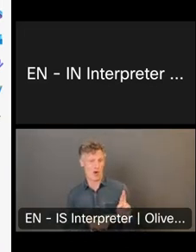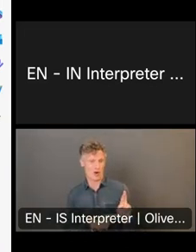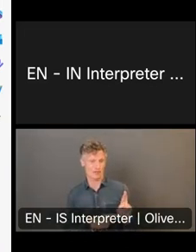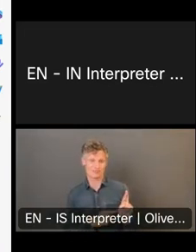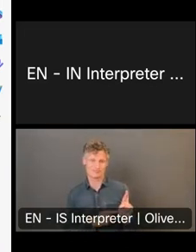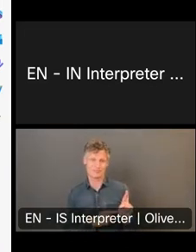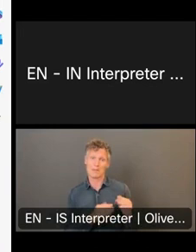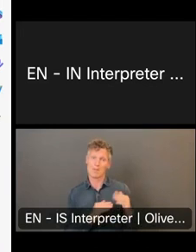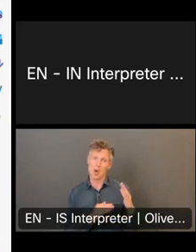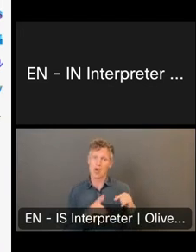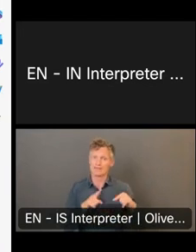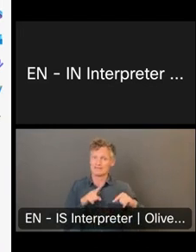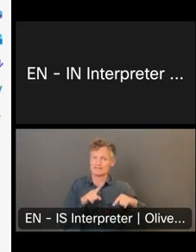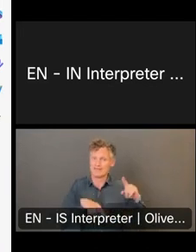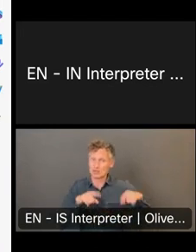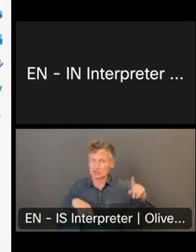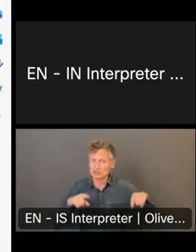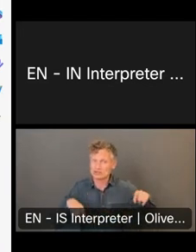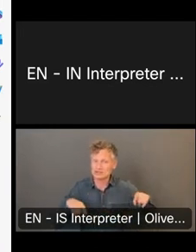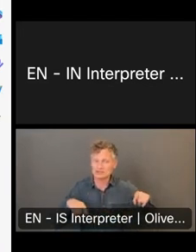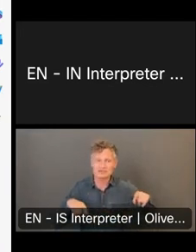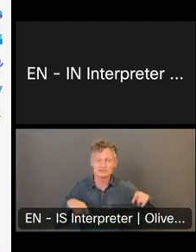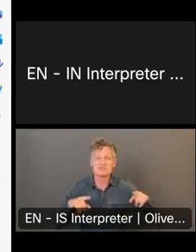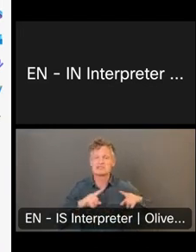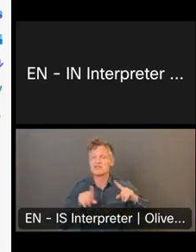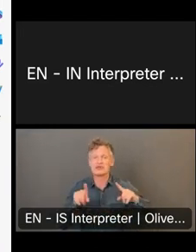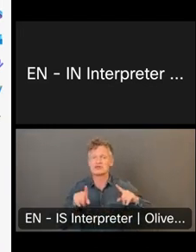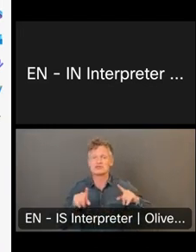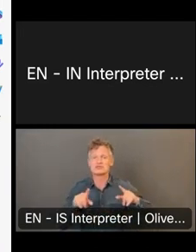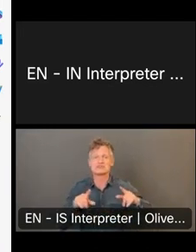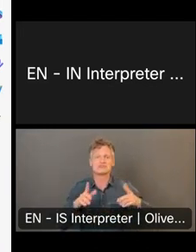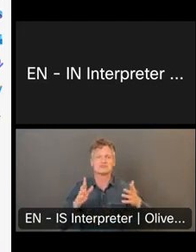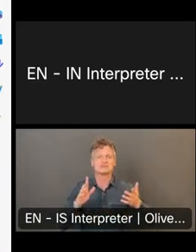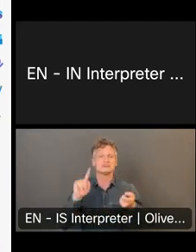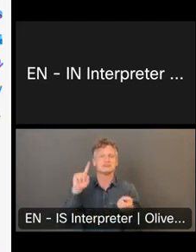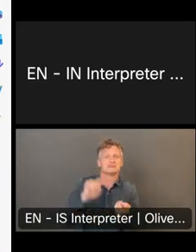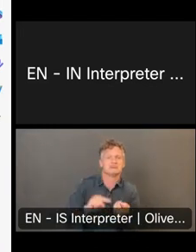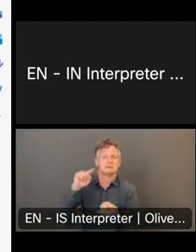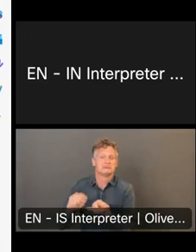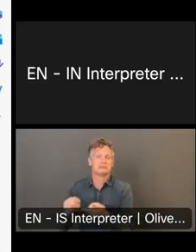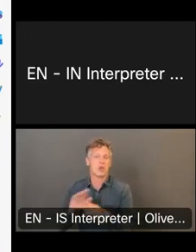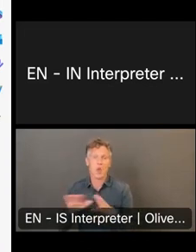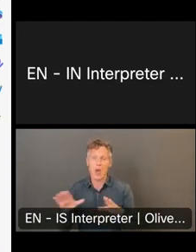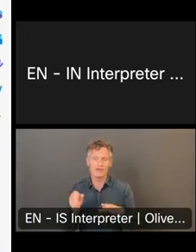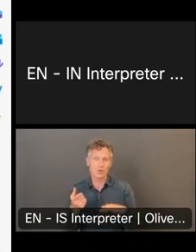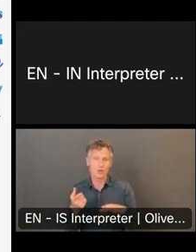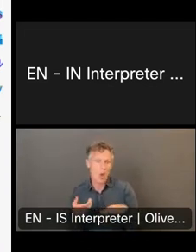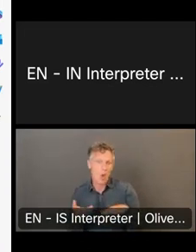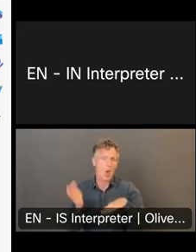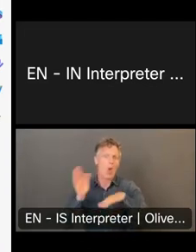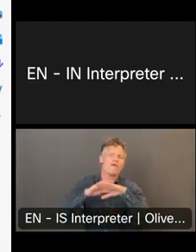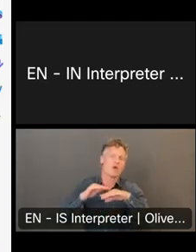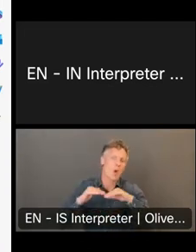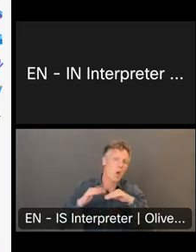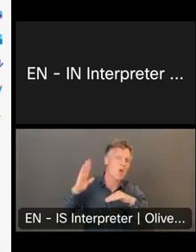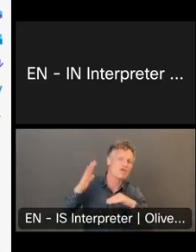diverse assemblage of submaxims. Don't make your contribution more informative than is required. Be relevant, be brief,